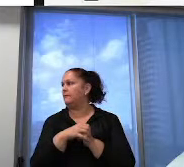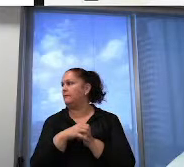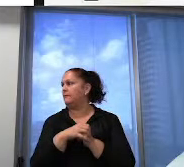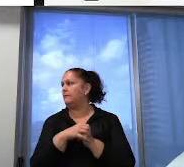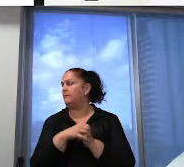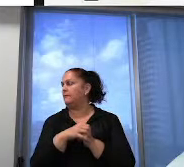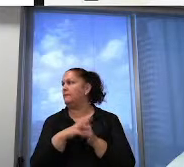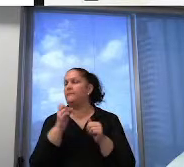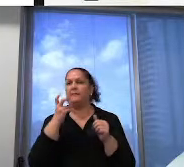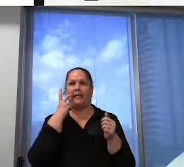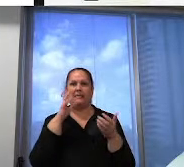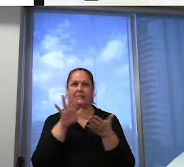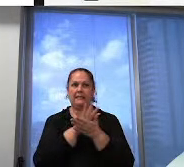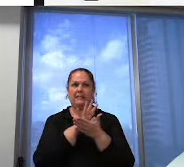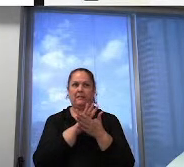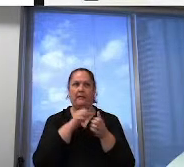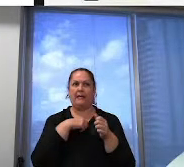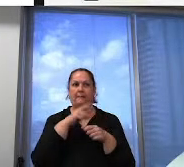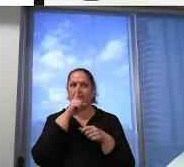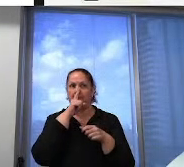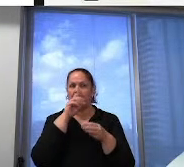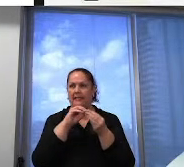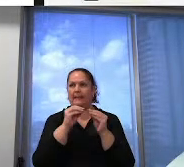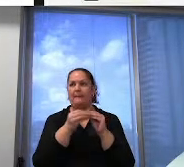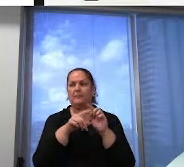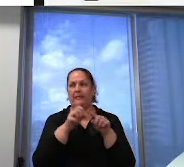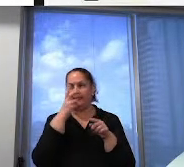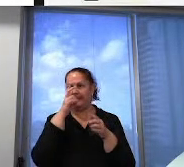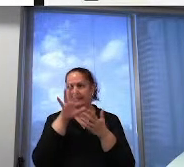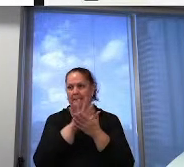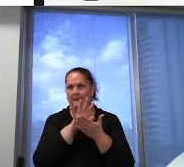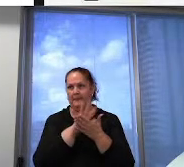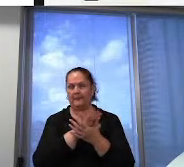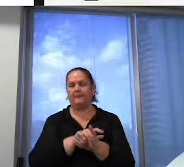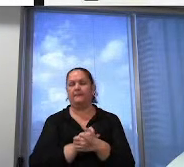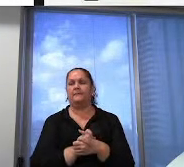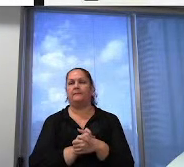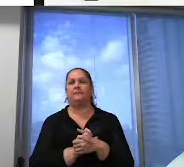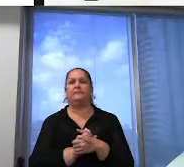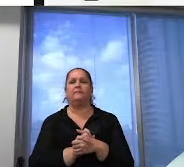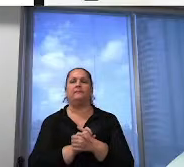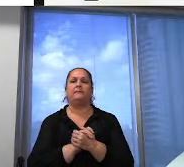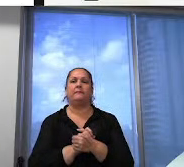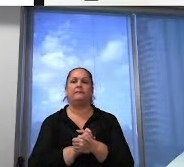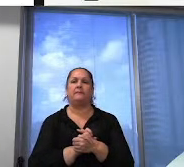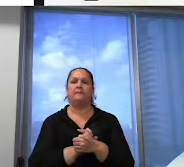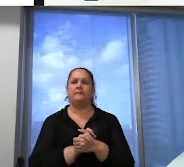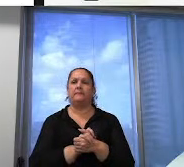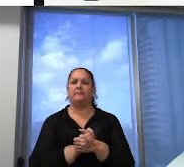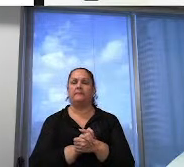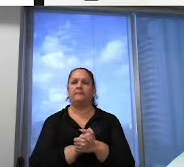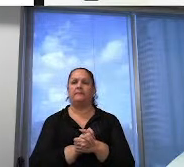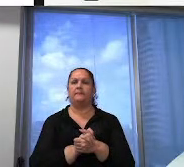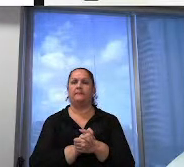I can see the document. I cannot see the data, but I can see the document. Right, yes.